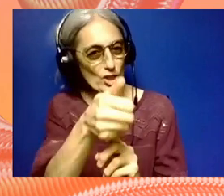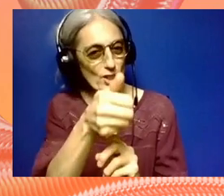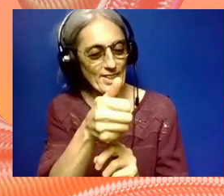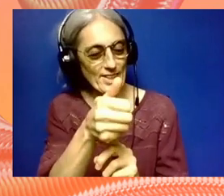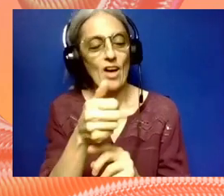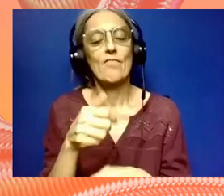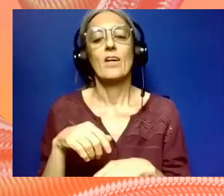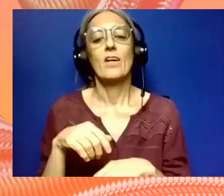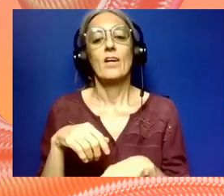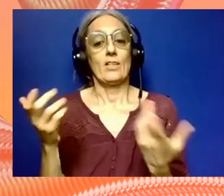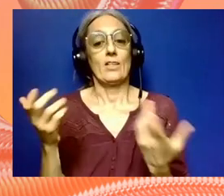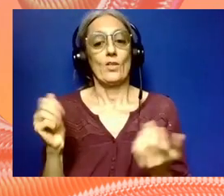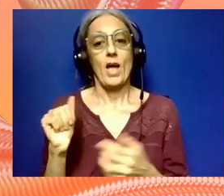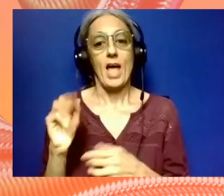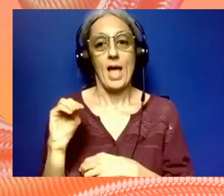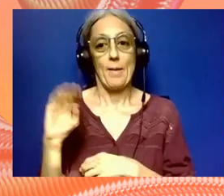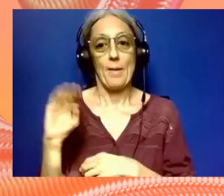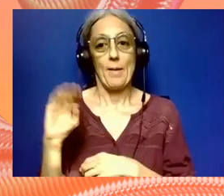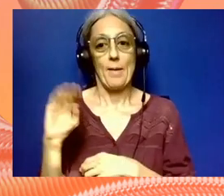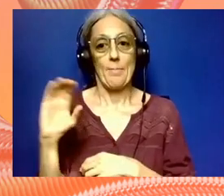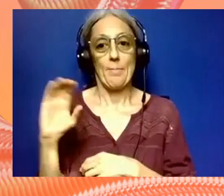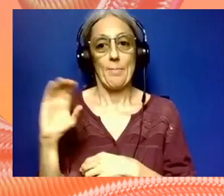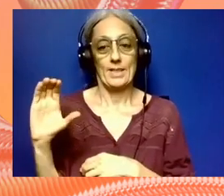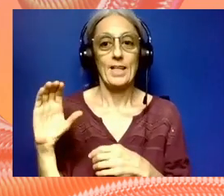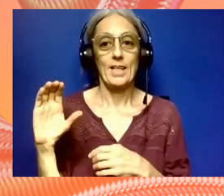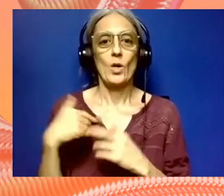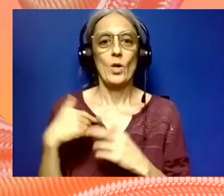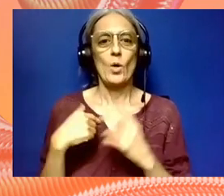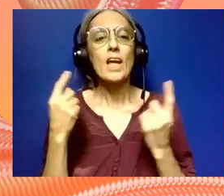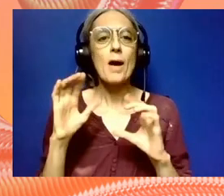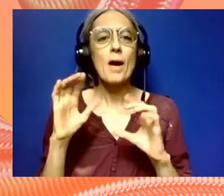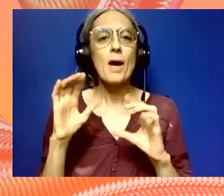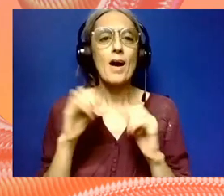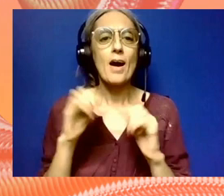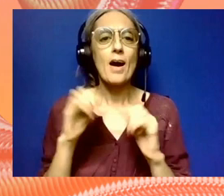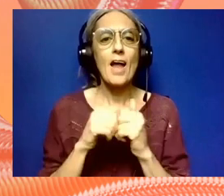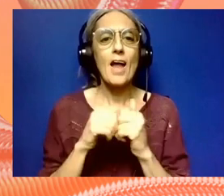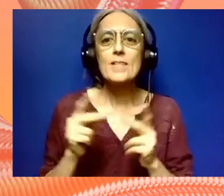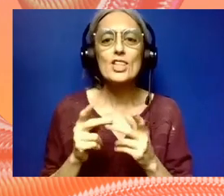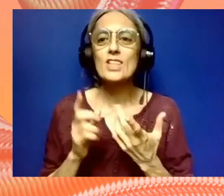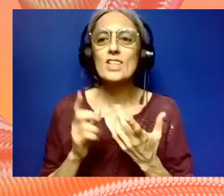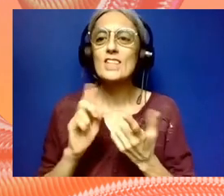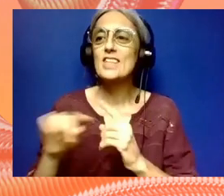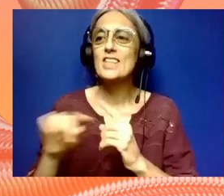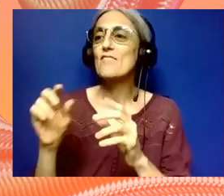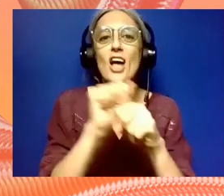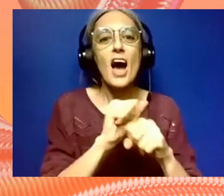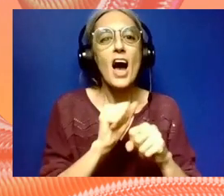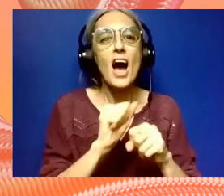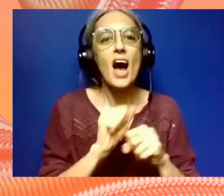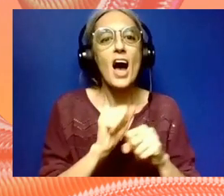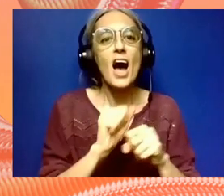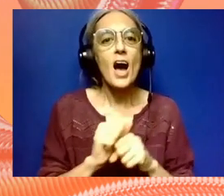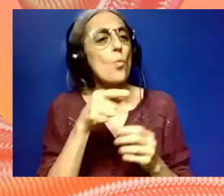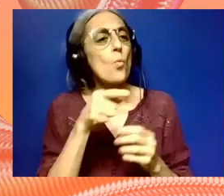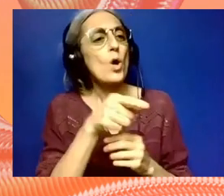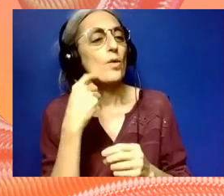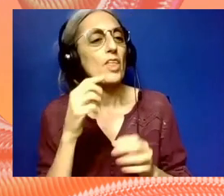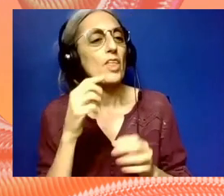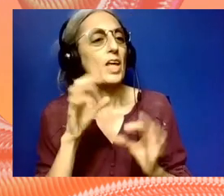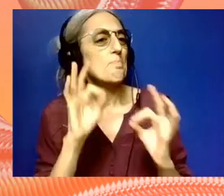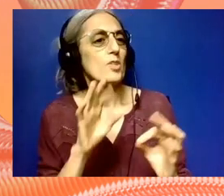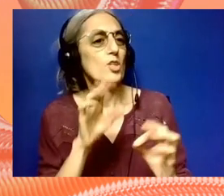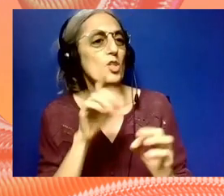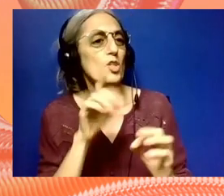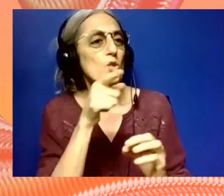our positions, right? Like, what are you great at? What is the unique thing that you can bring to the world? And then how do you shape that into